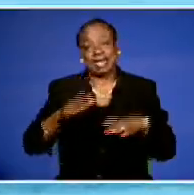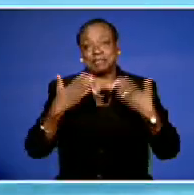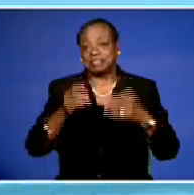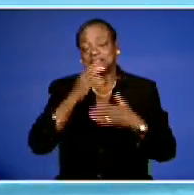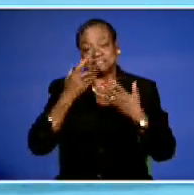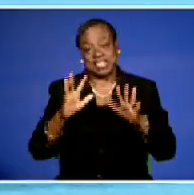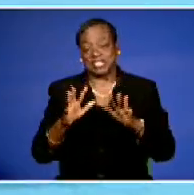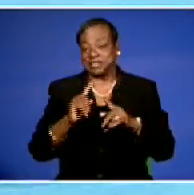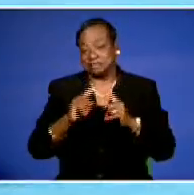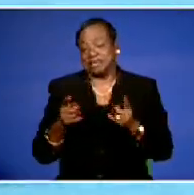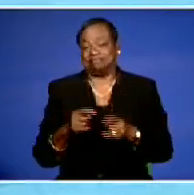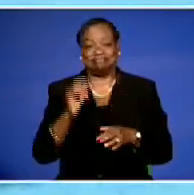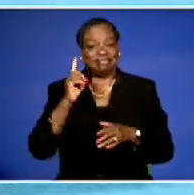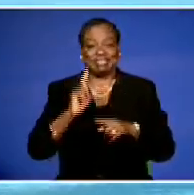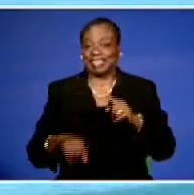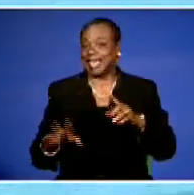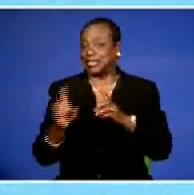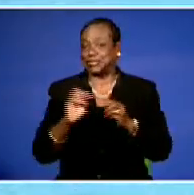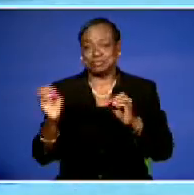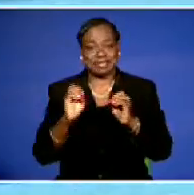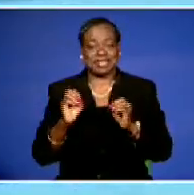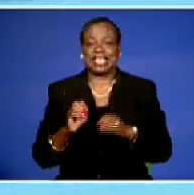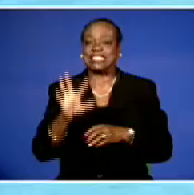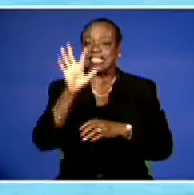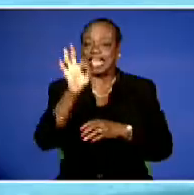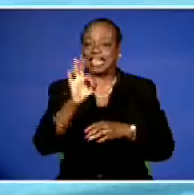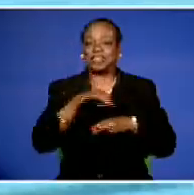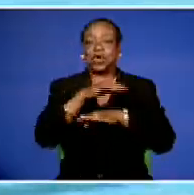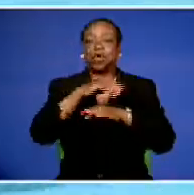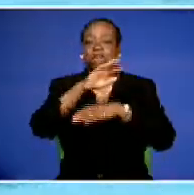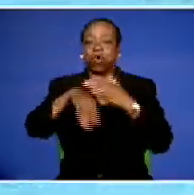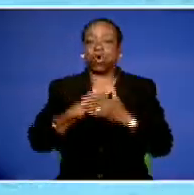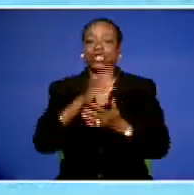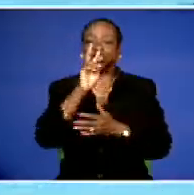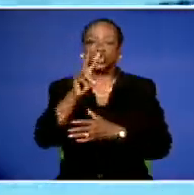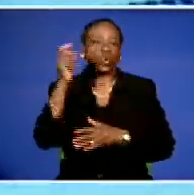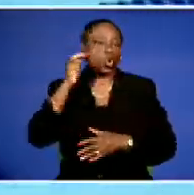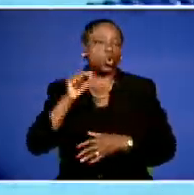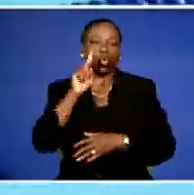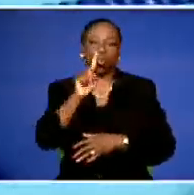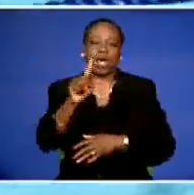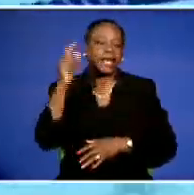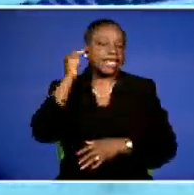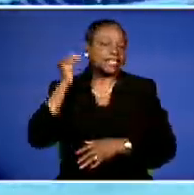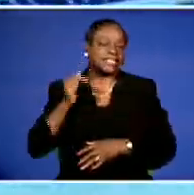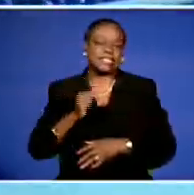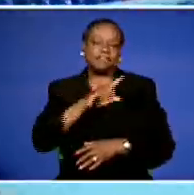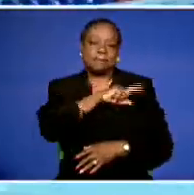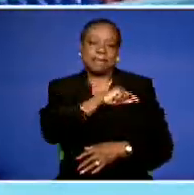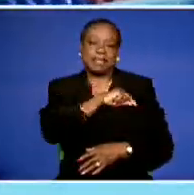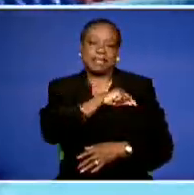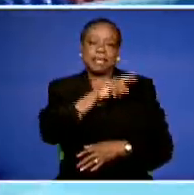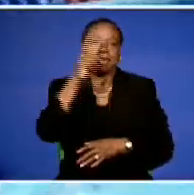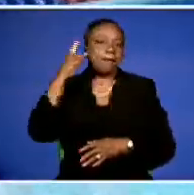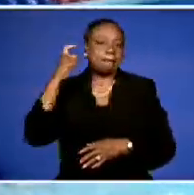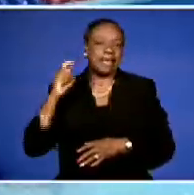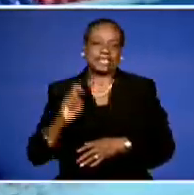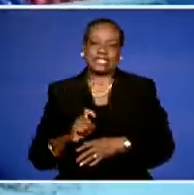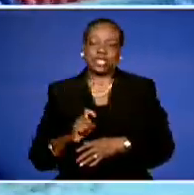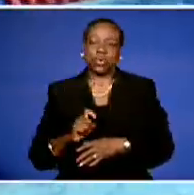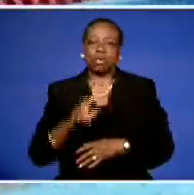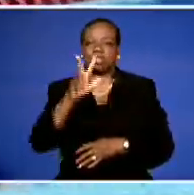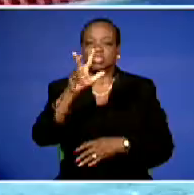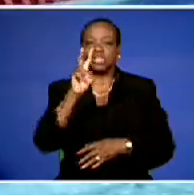The Bahamas is 9th overall with 2 gold and 1 silver medal. Mexico is out front with a total of 82